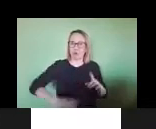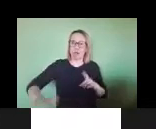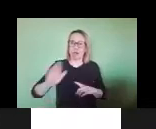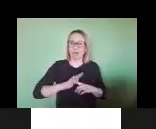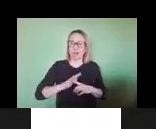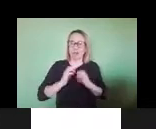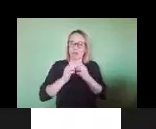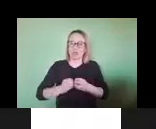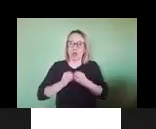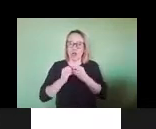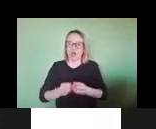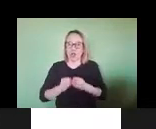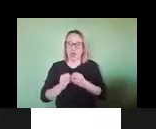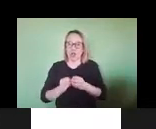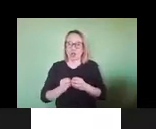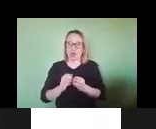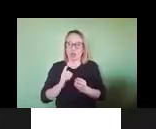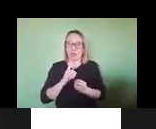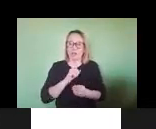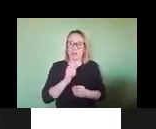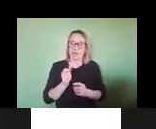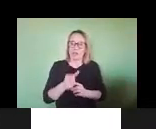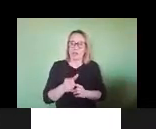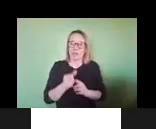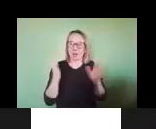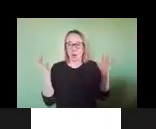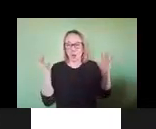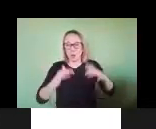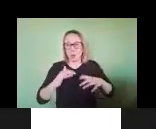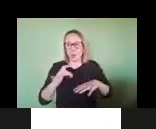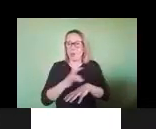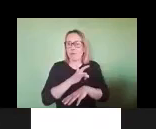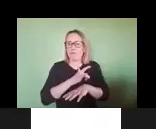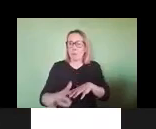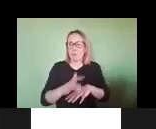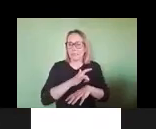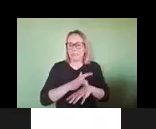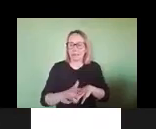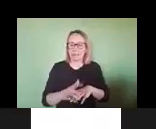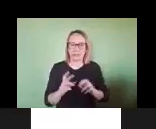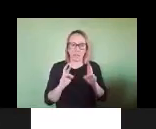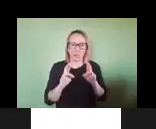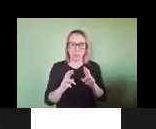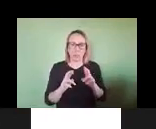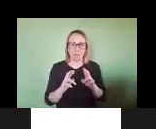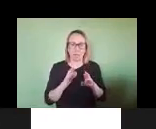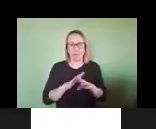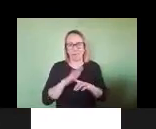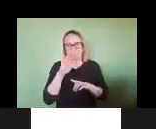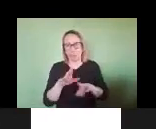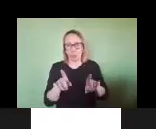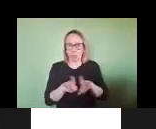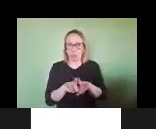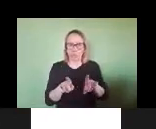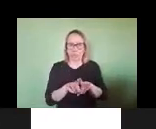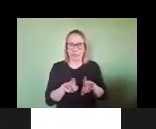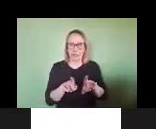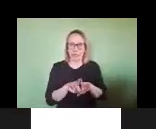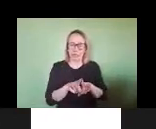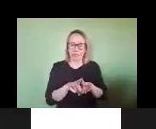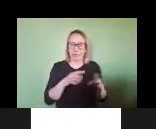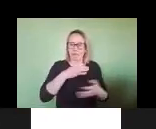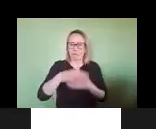rehearse digitally and then bring it together. And I think hopefully that will be a way of working into the future, this hybrid digital and in-person